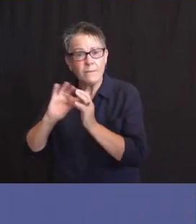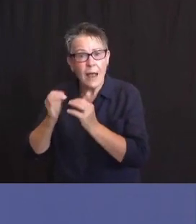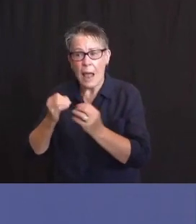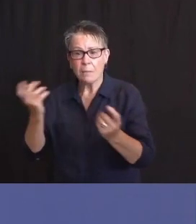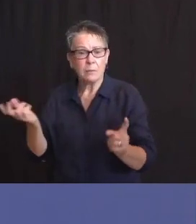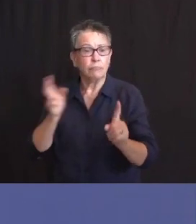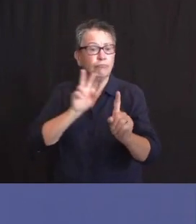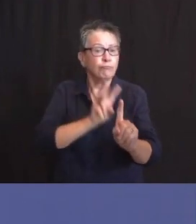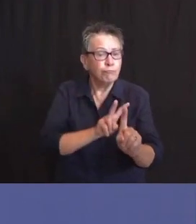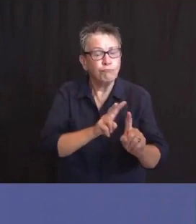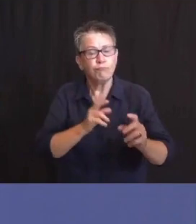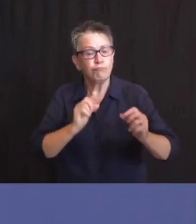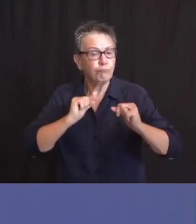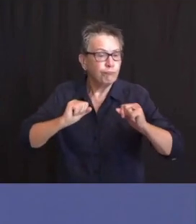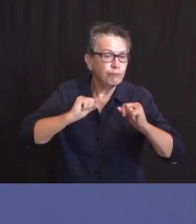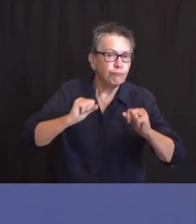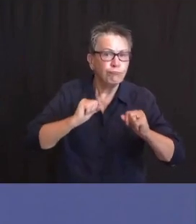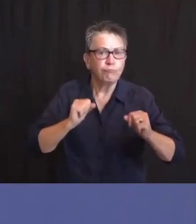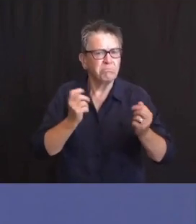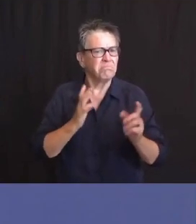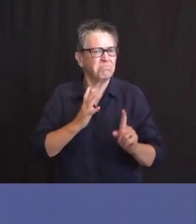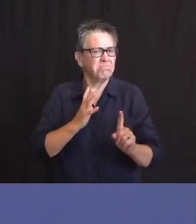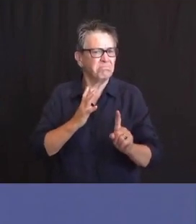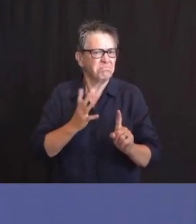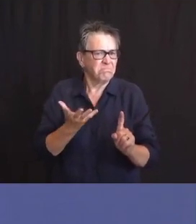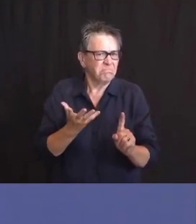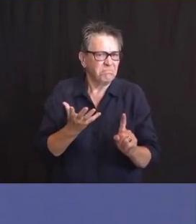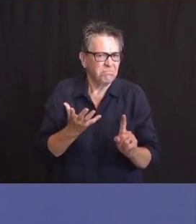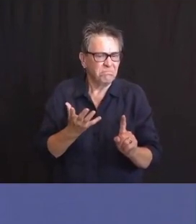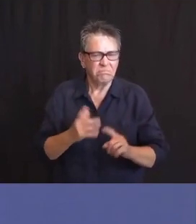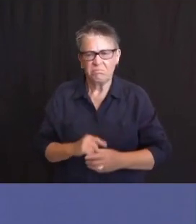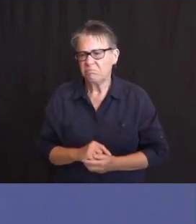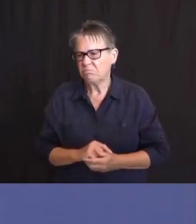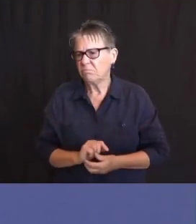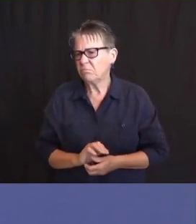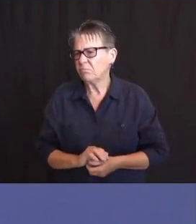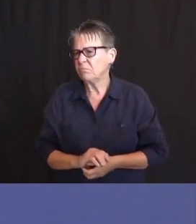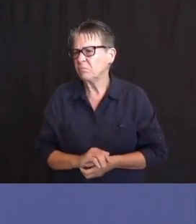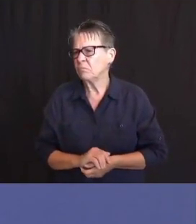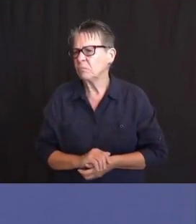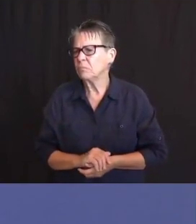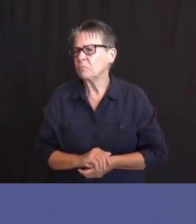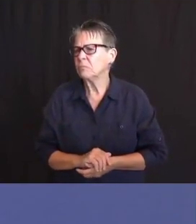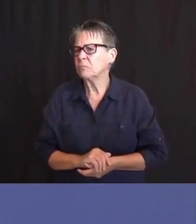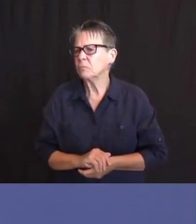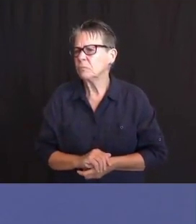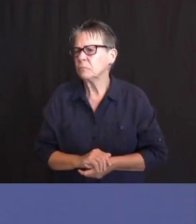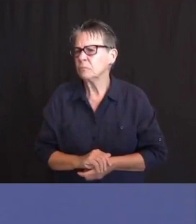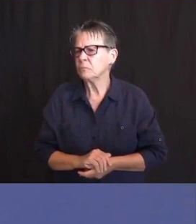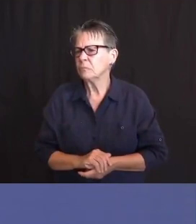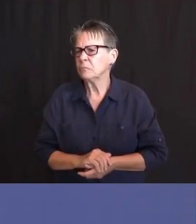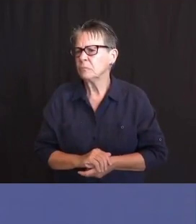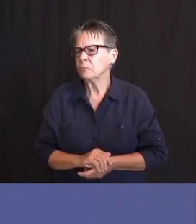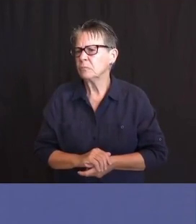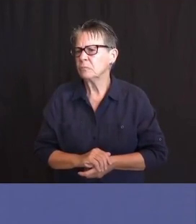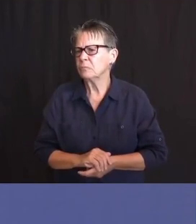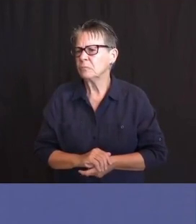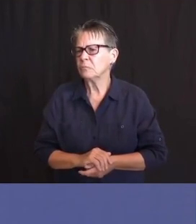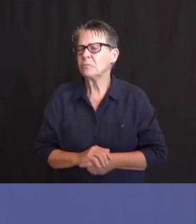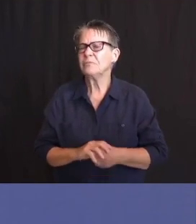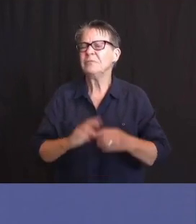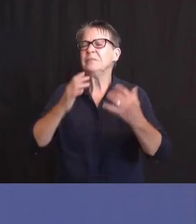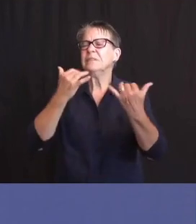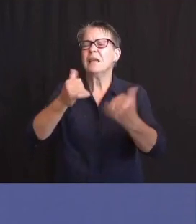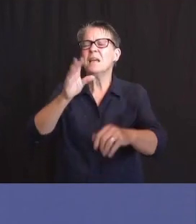this and then see if you or Ed want to add anything. What's a red line that we might be at, which